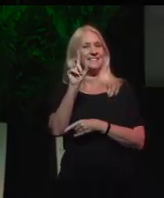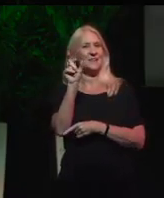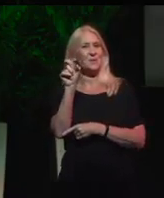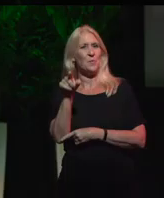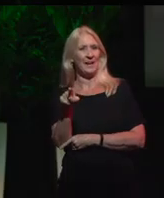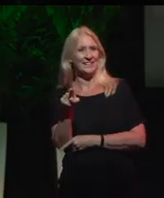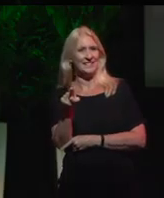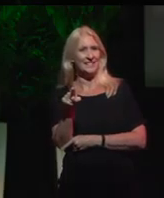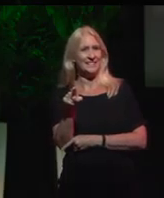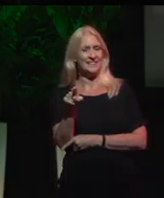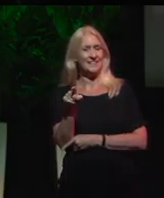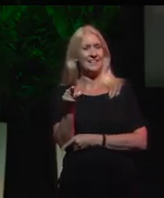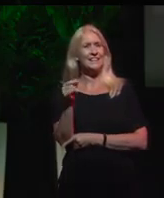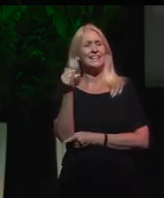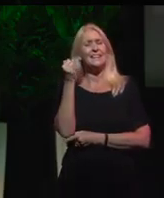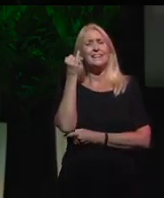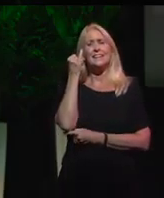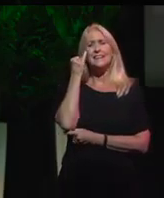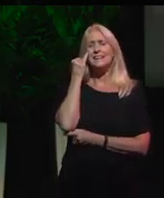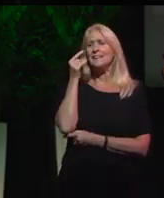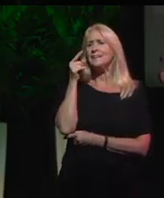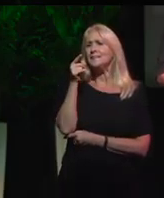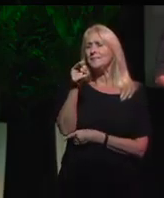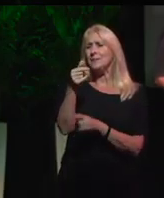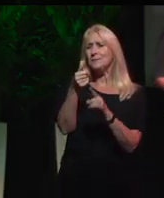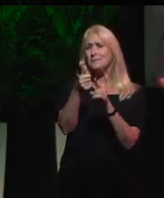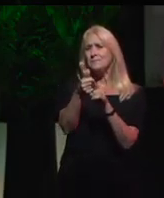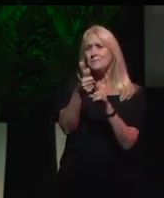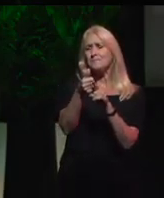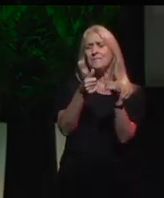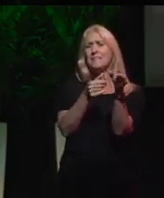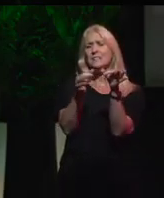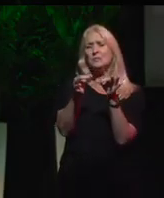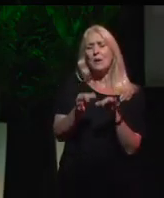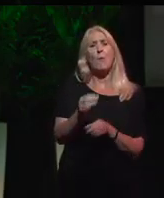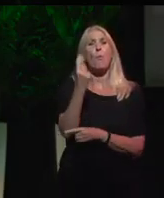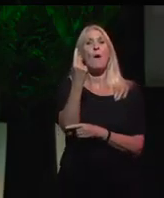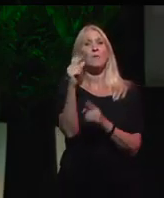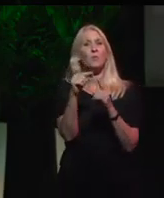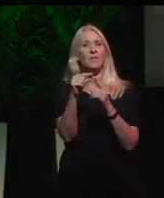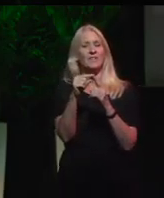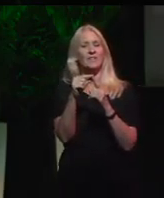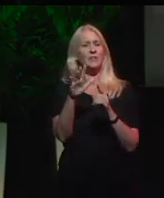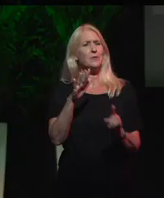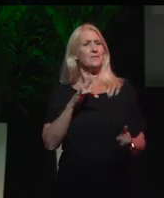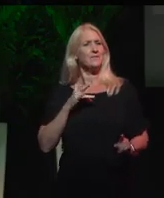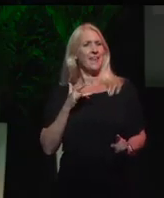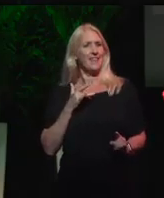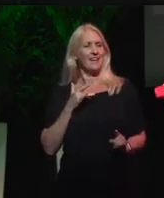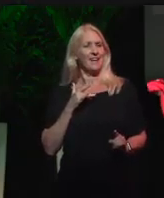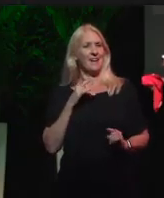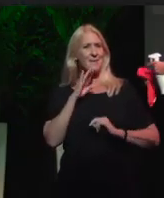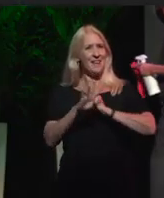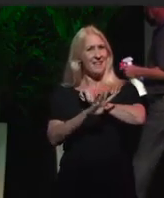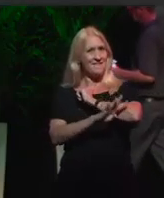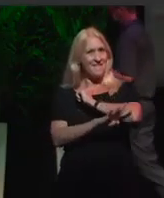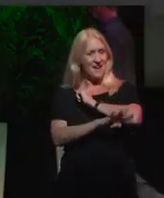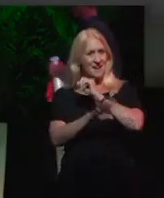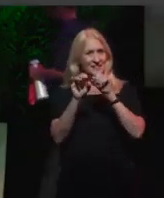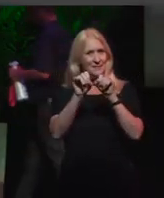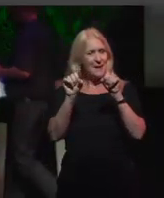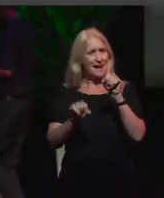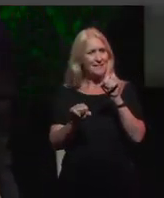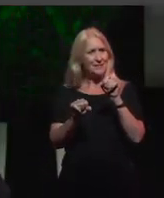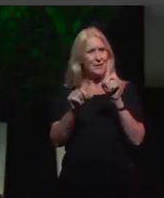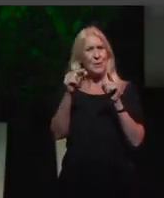If you were to describe in one word how you were feeling about the fall semester, what